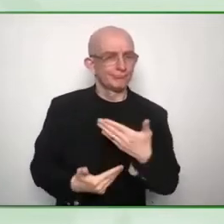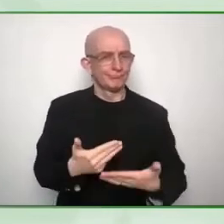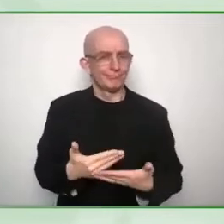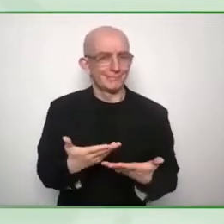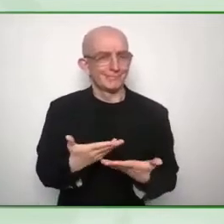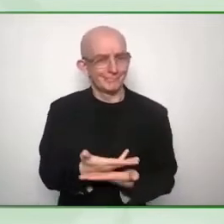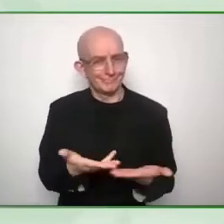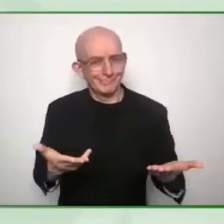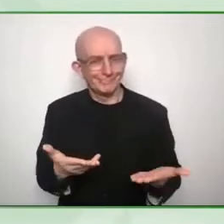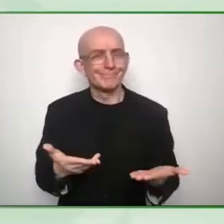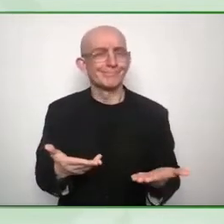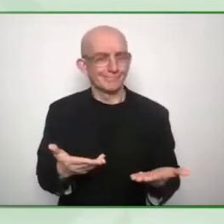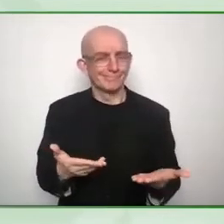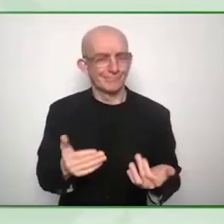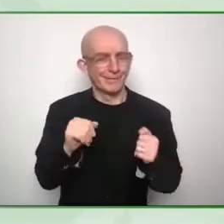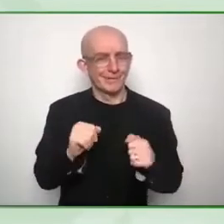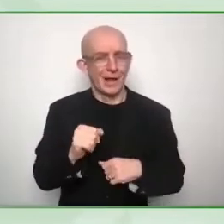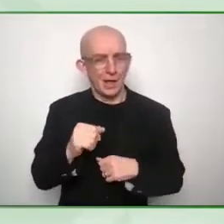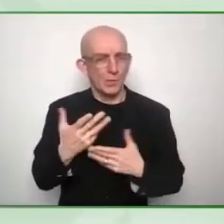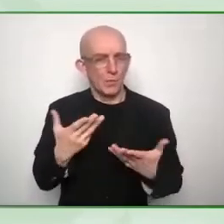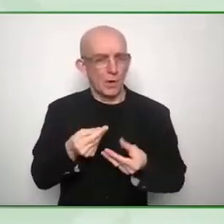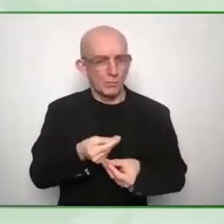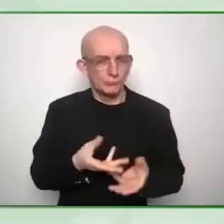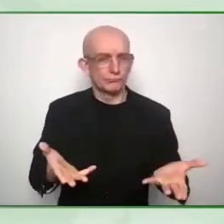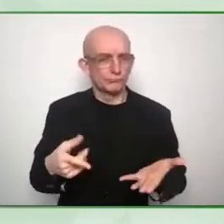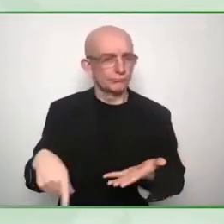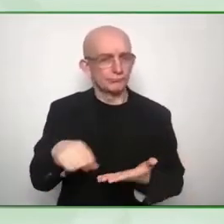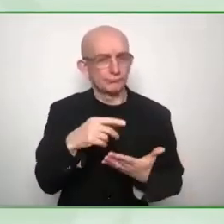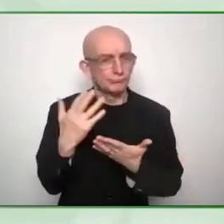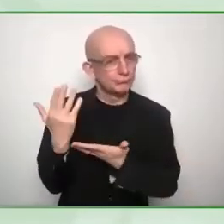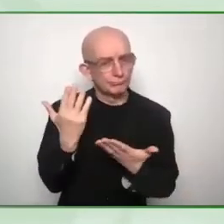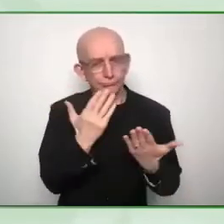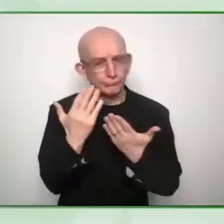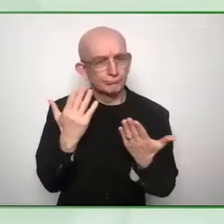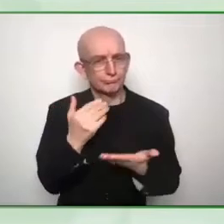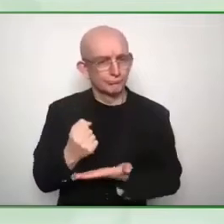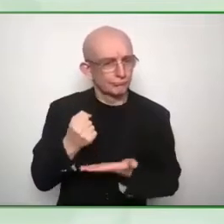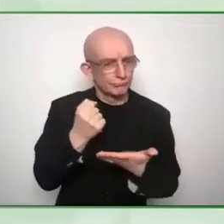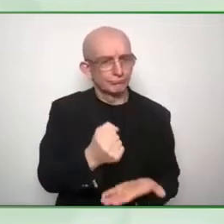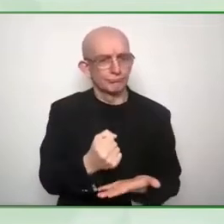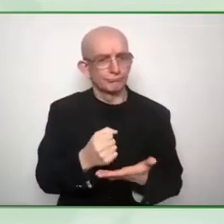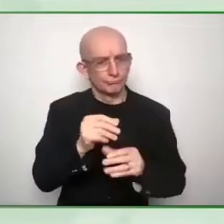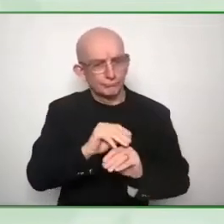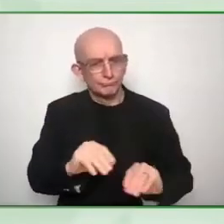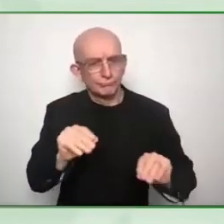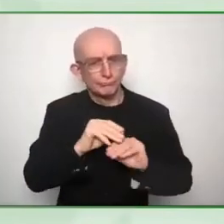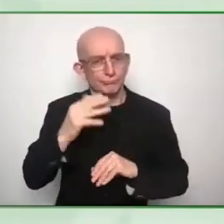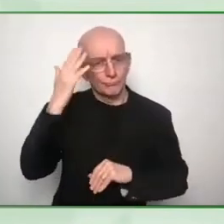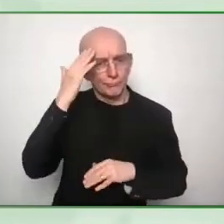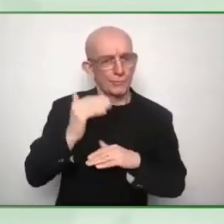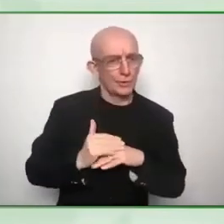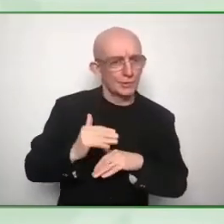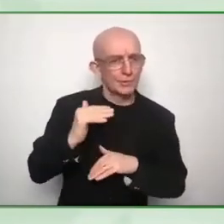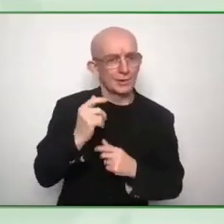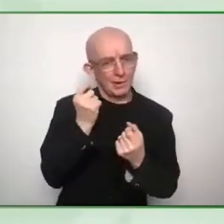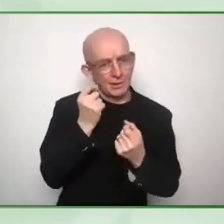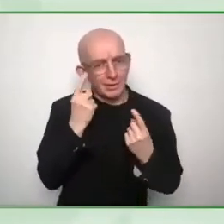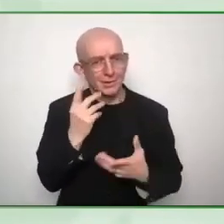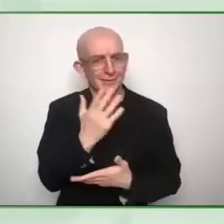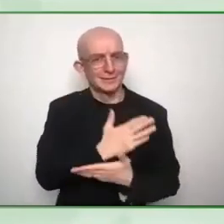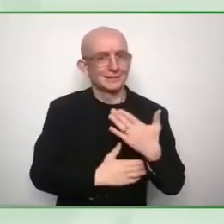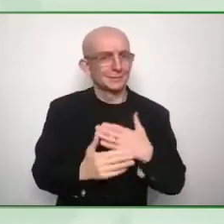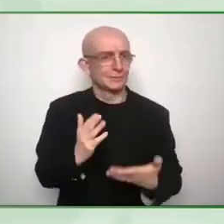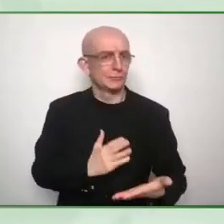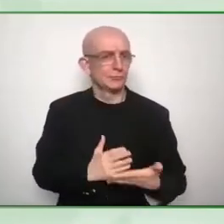to not just be a center that produces things and provides training. We also hope to be a center that